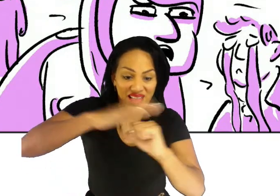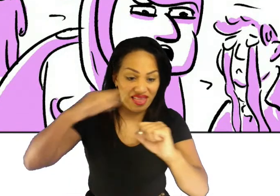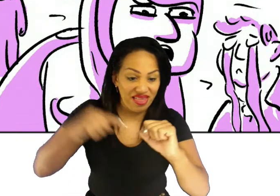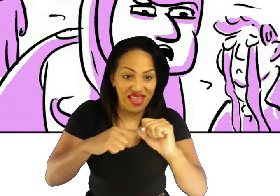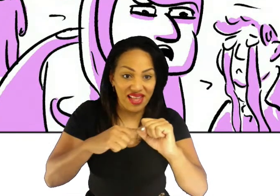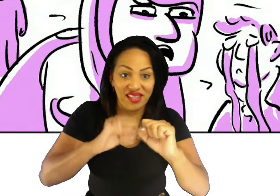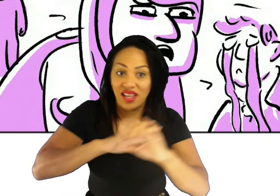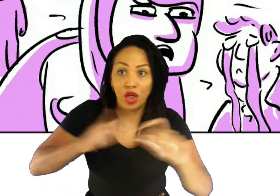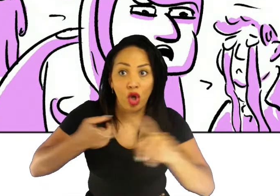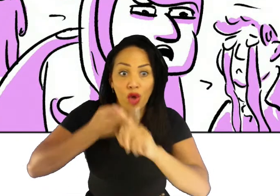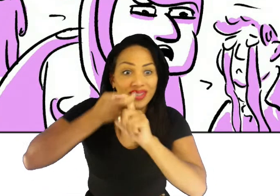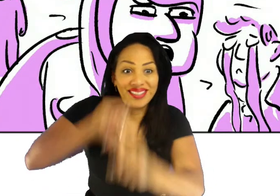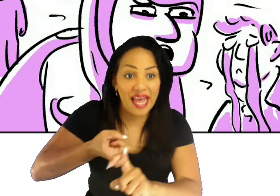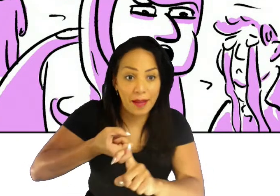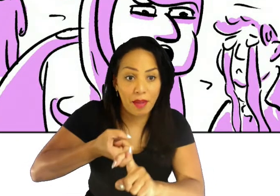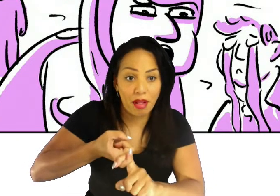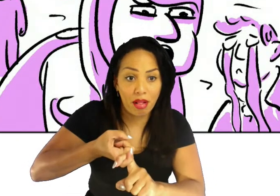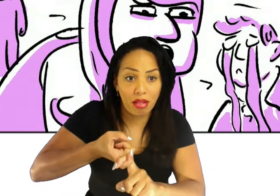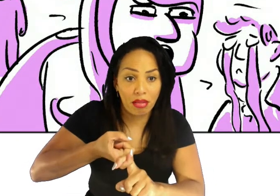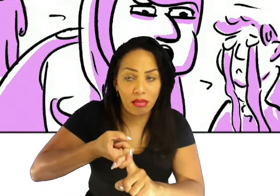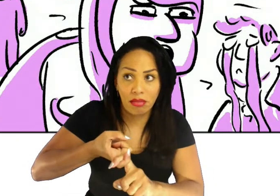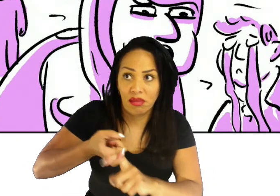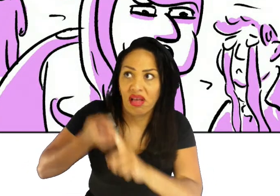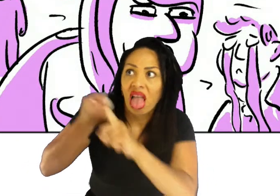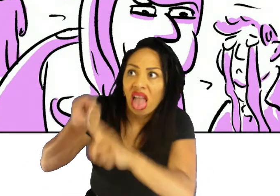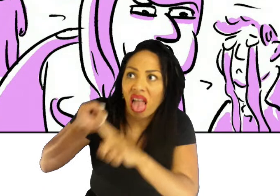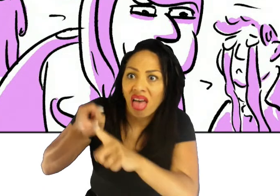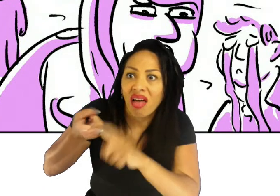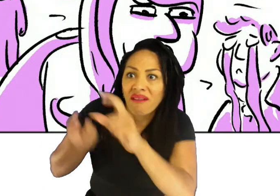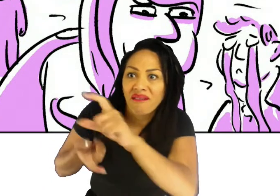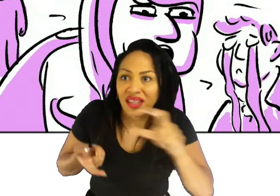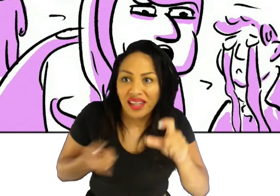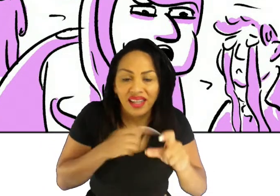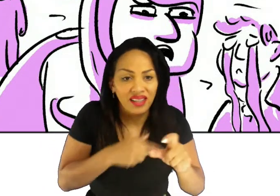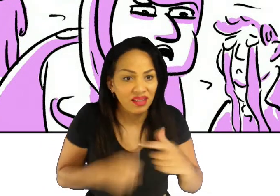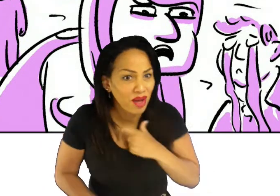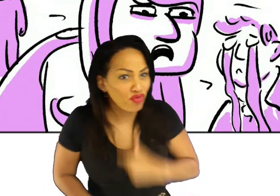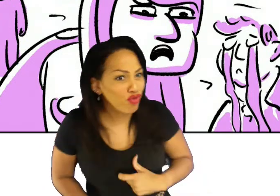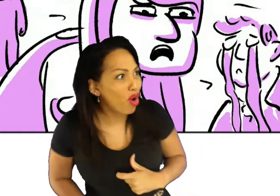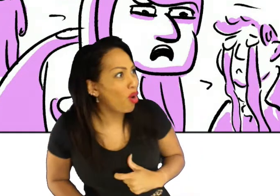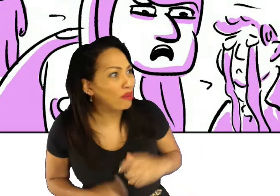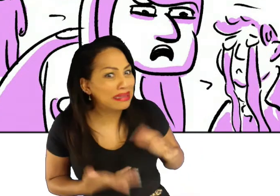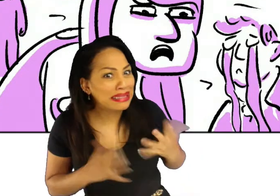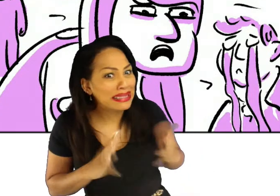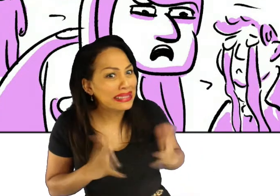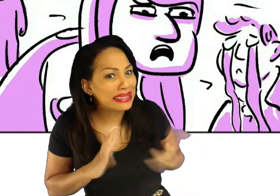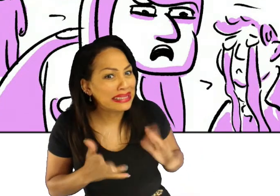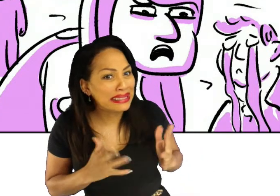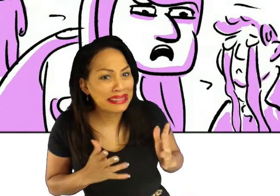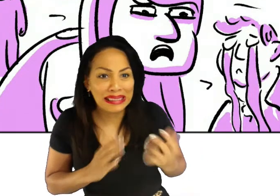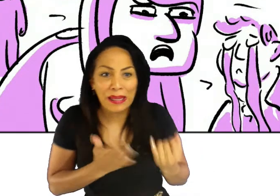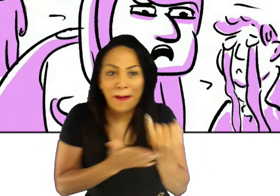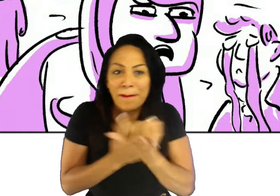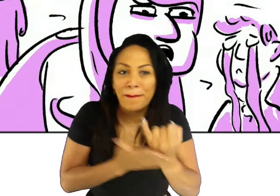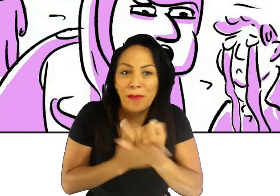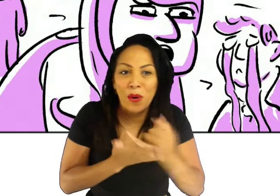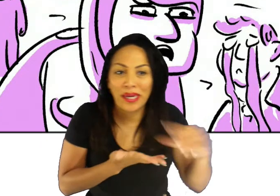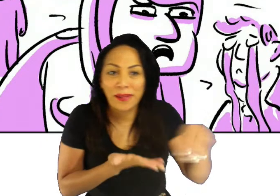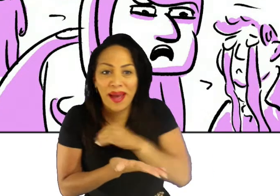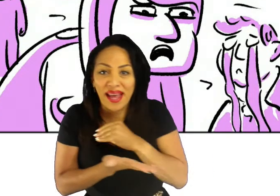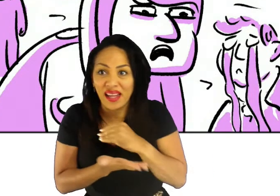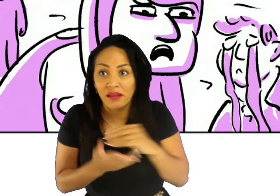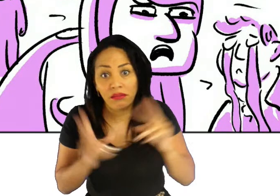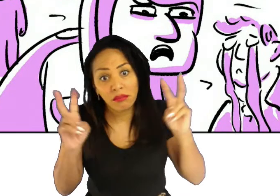job is unstable, poorly paid, and even if you're in a salaried position, that might not